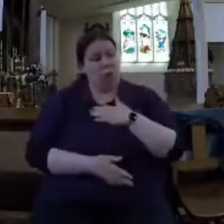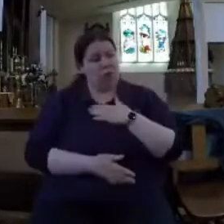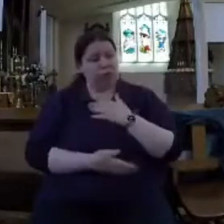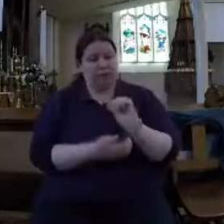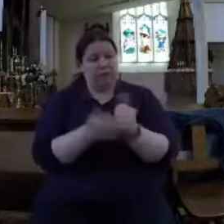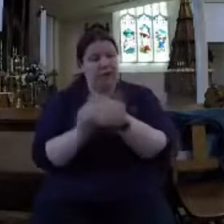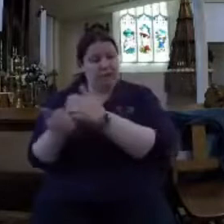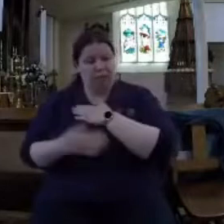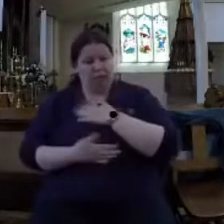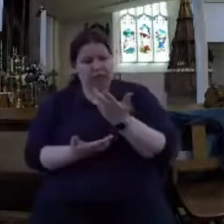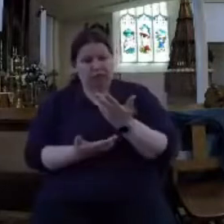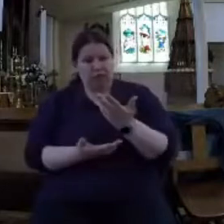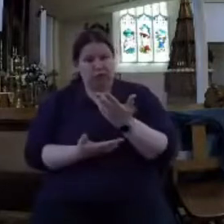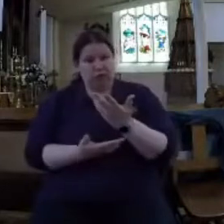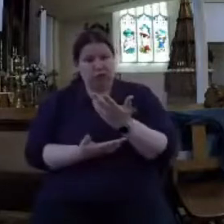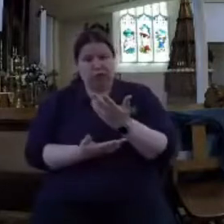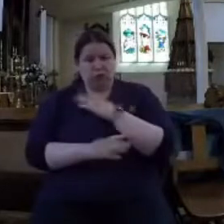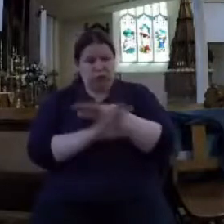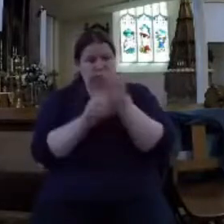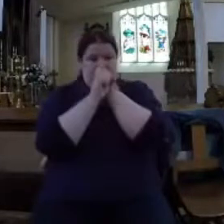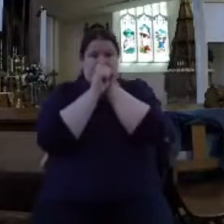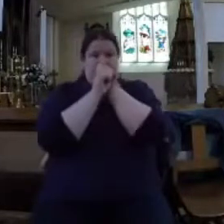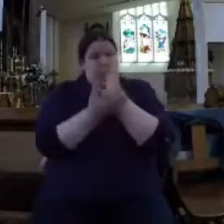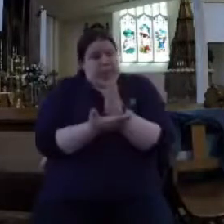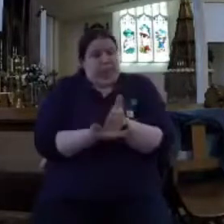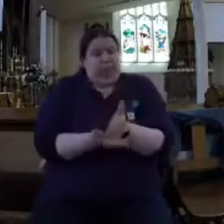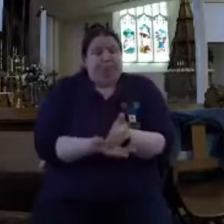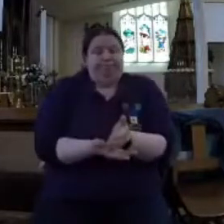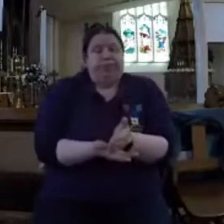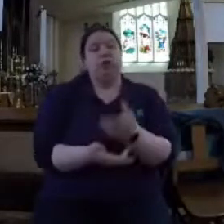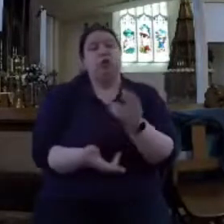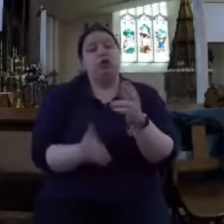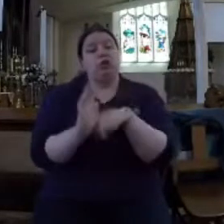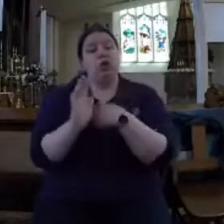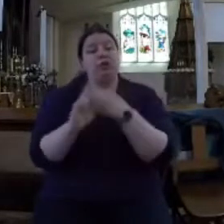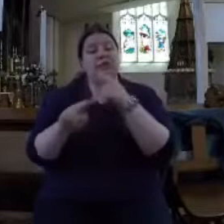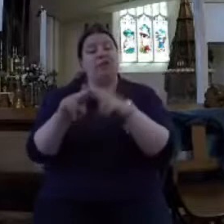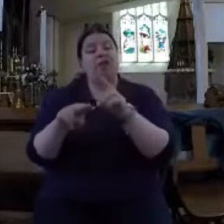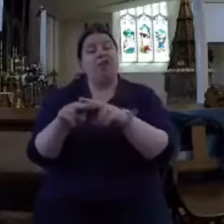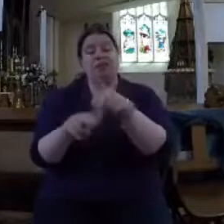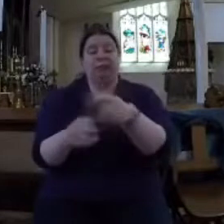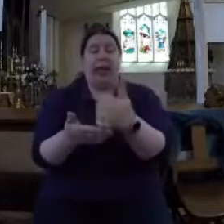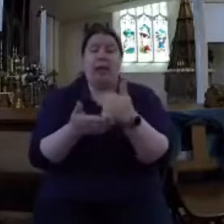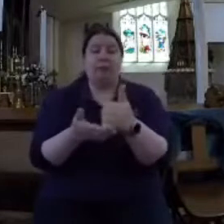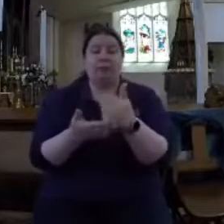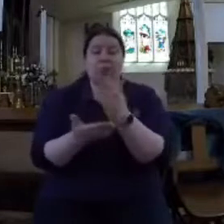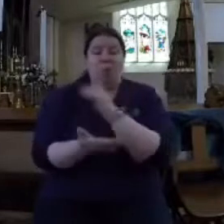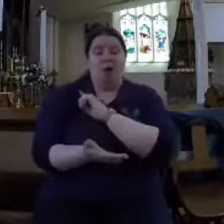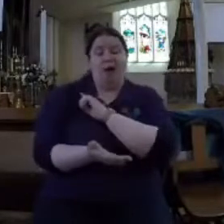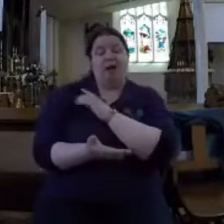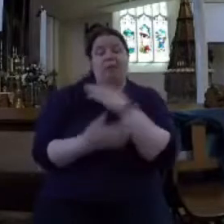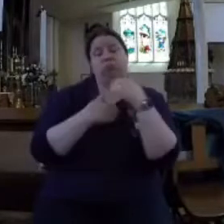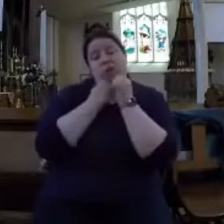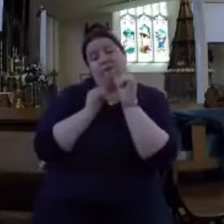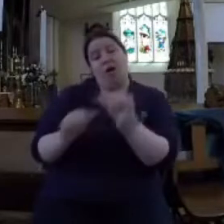peers. Now, Joseph's dad, he doesn't help matters because Joseph's his favourite.